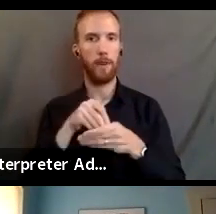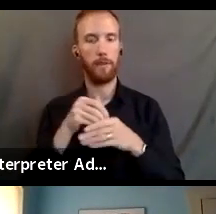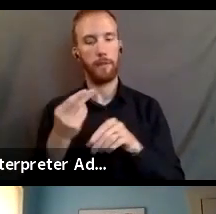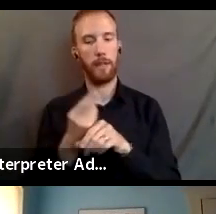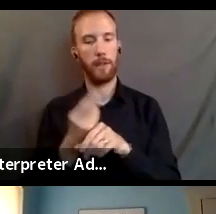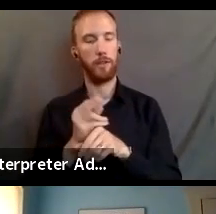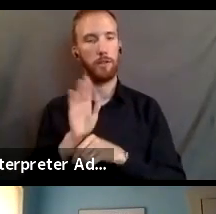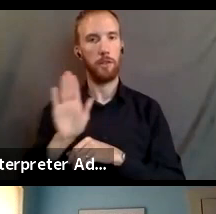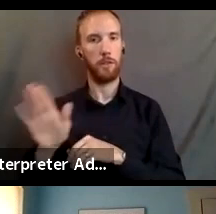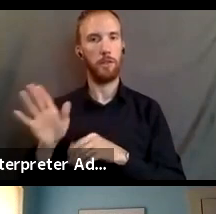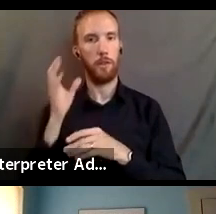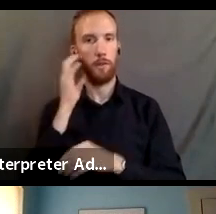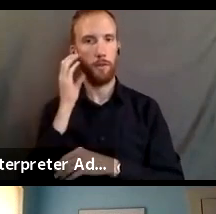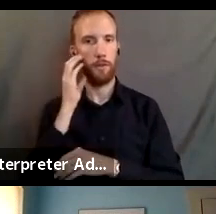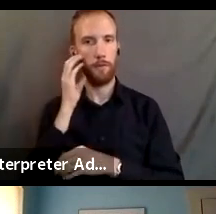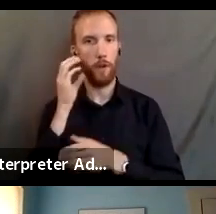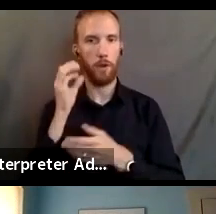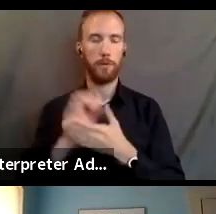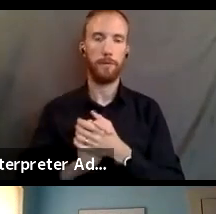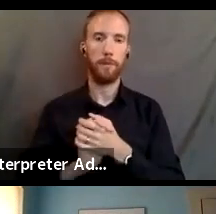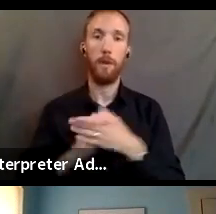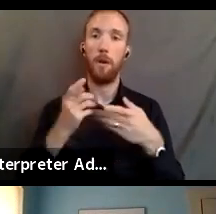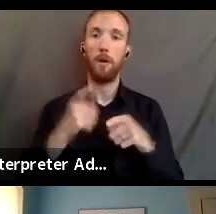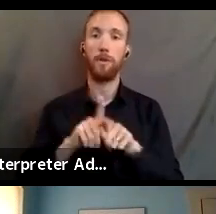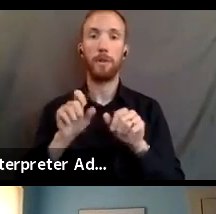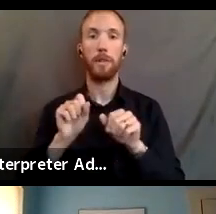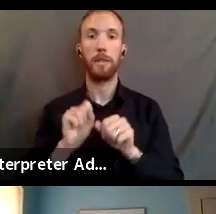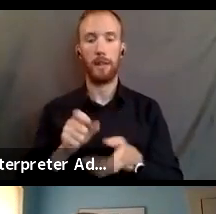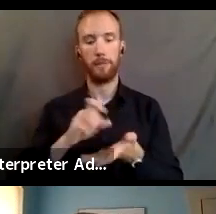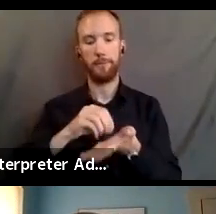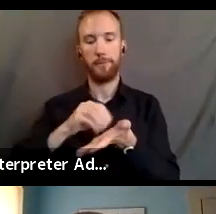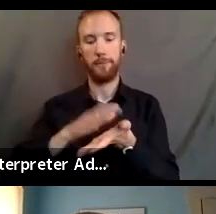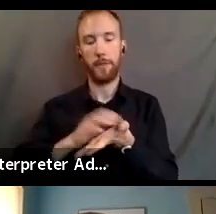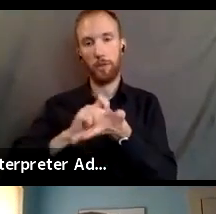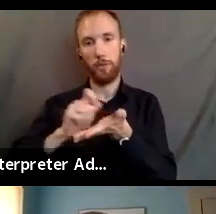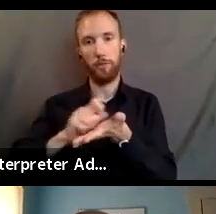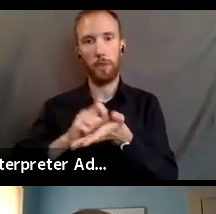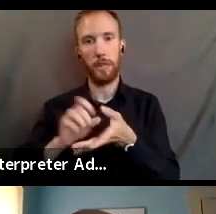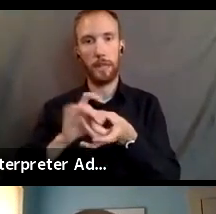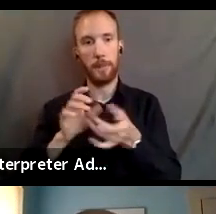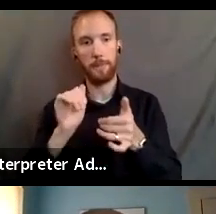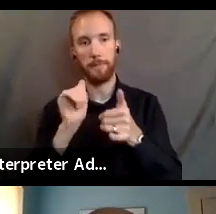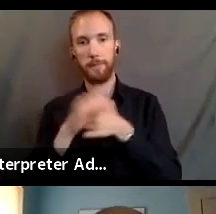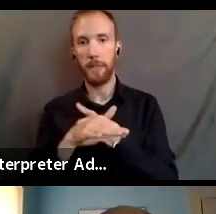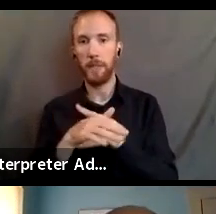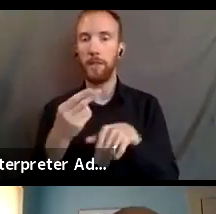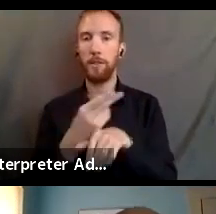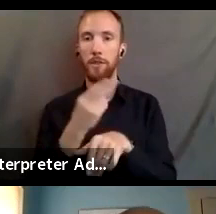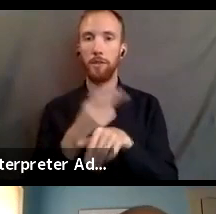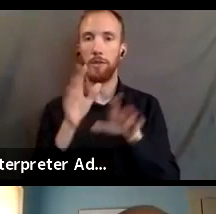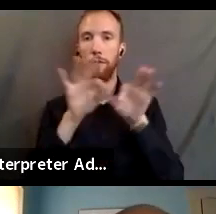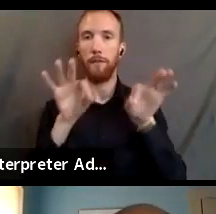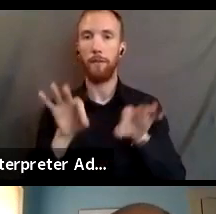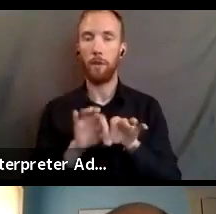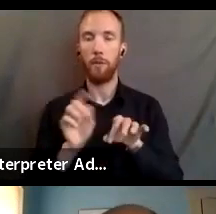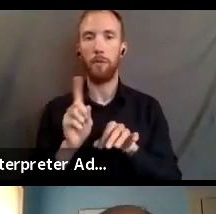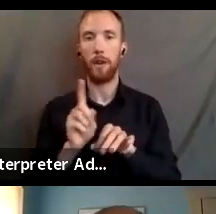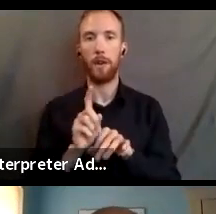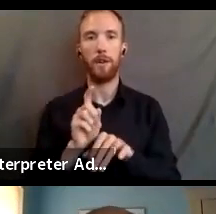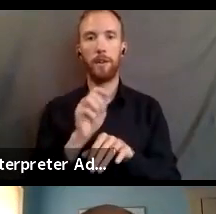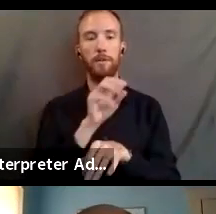also members of the public may submit written comments for board of education meetings via the written comments form on the board's website